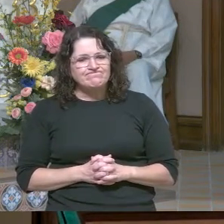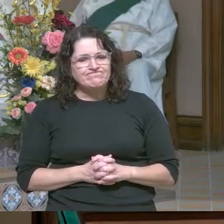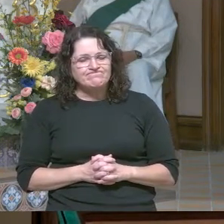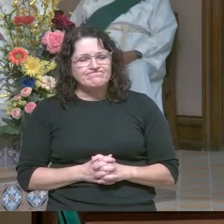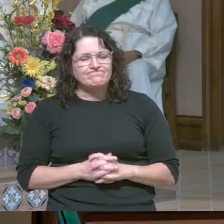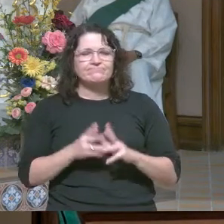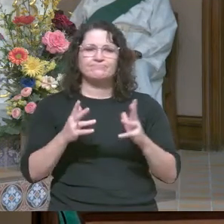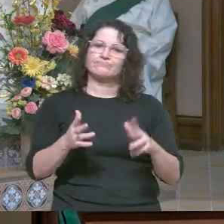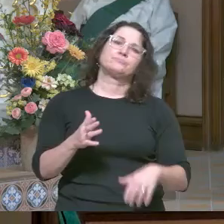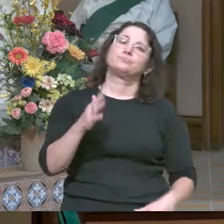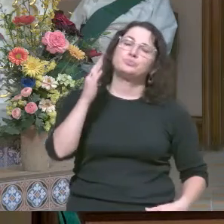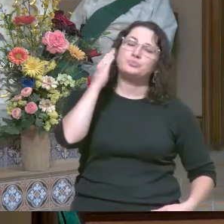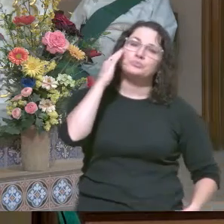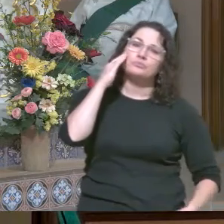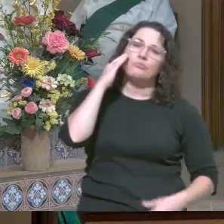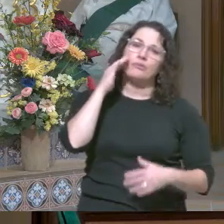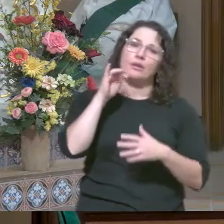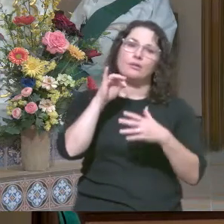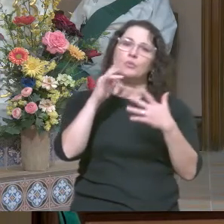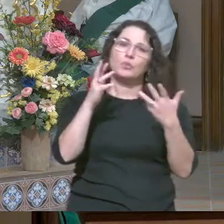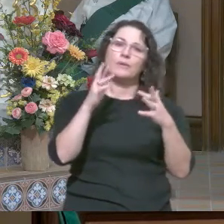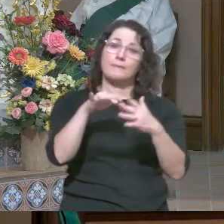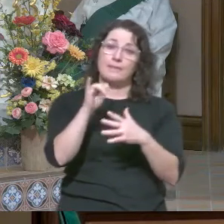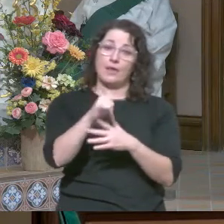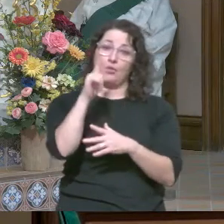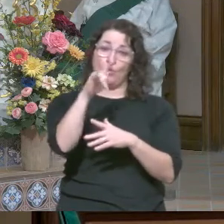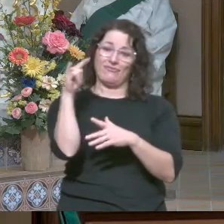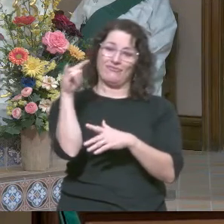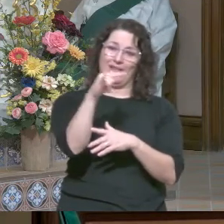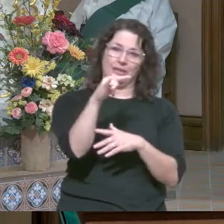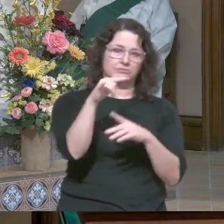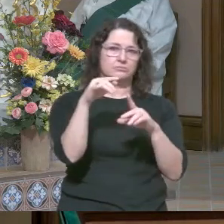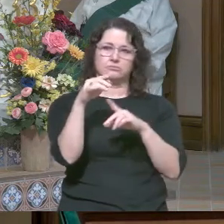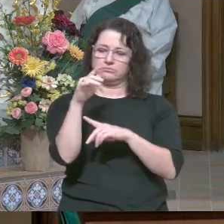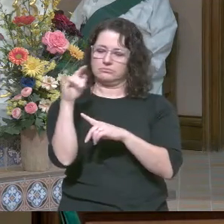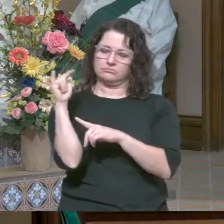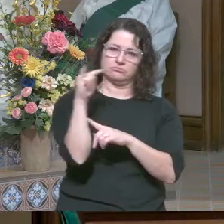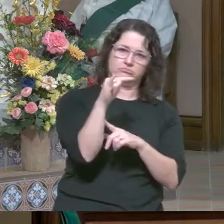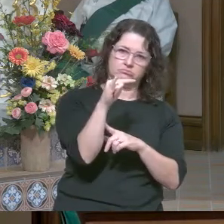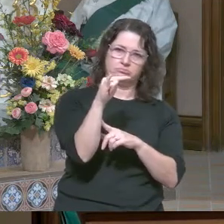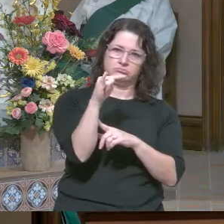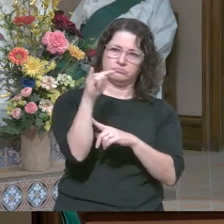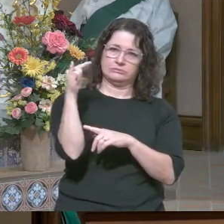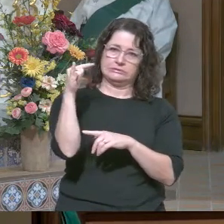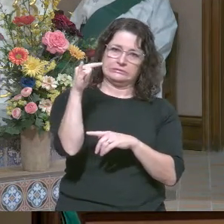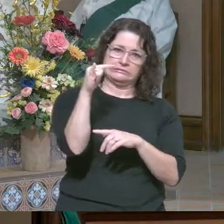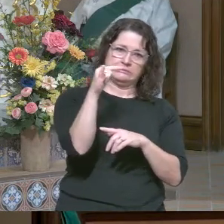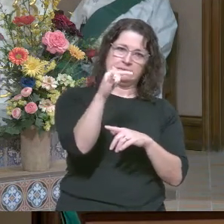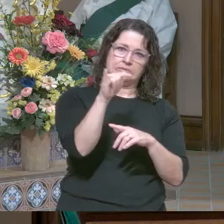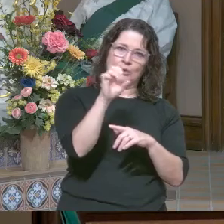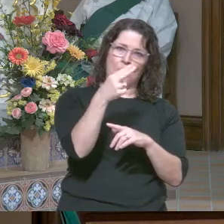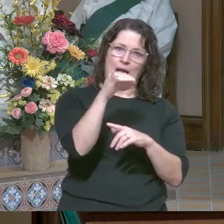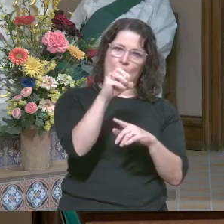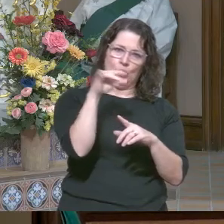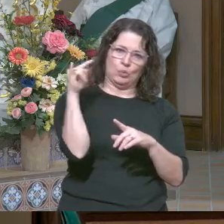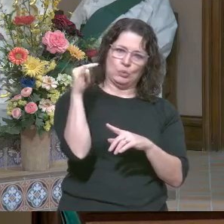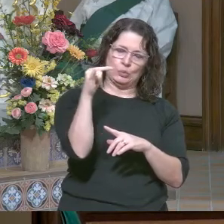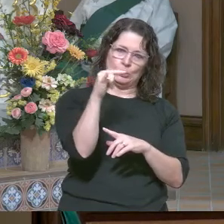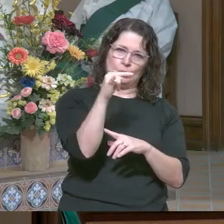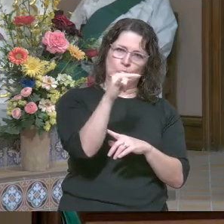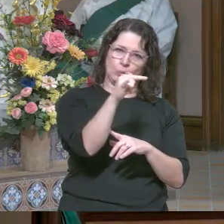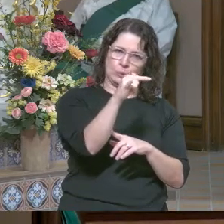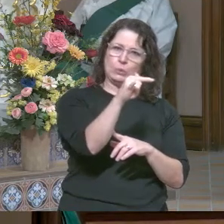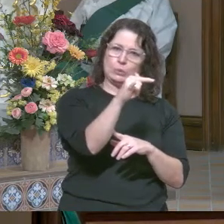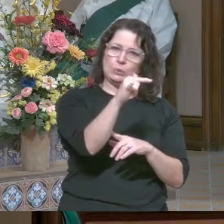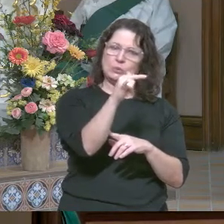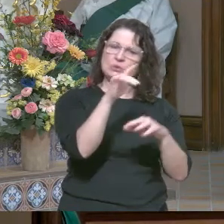the one flight that went to, got as far as Ohio, and then, so it was in the air the longest, and this people